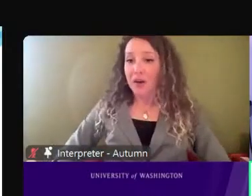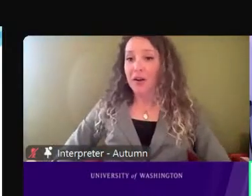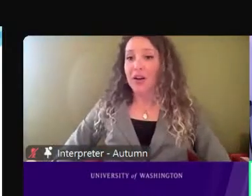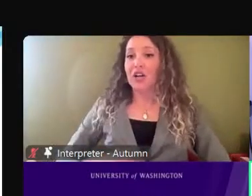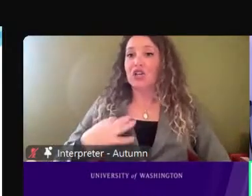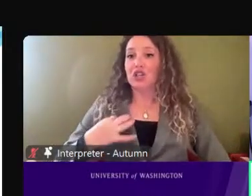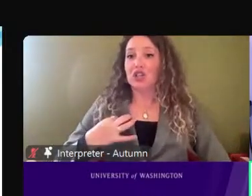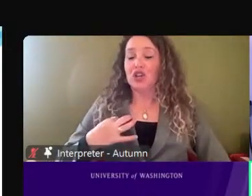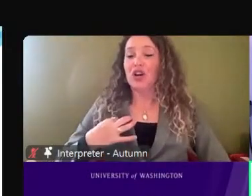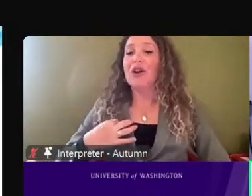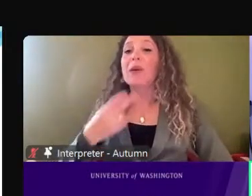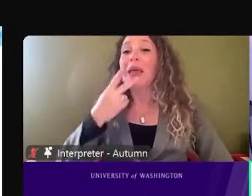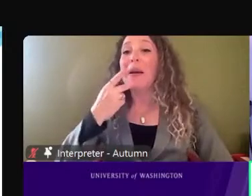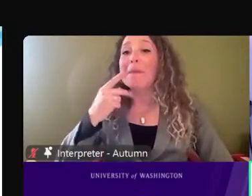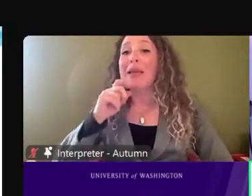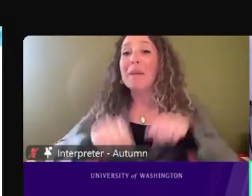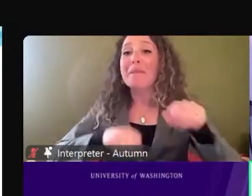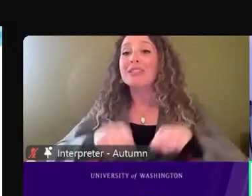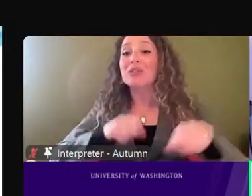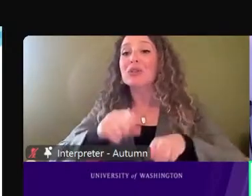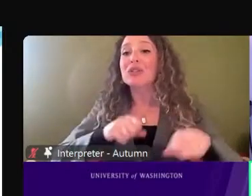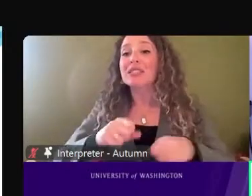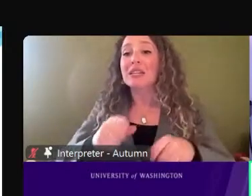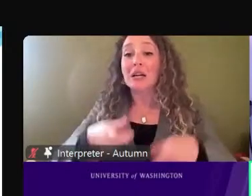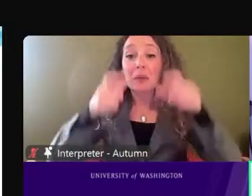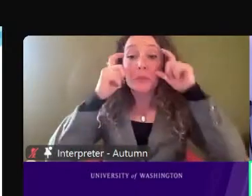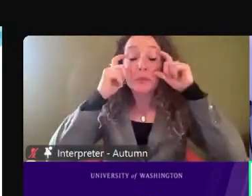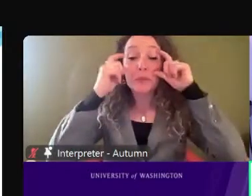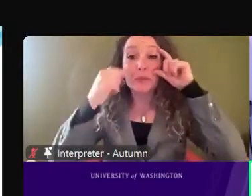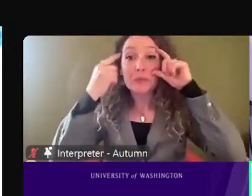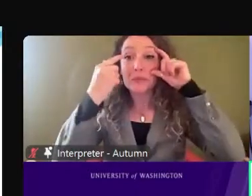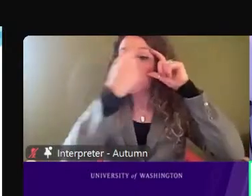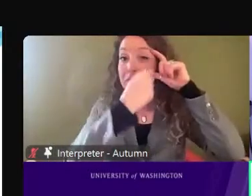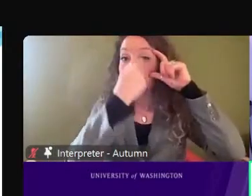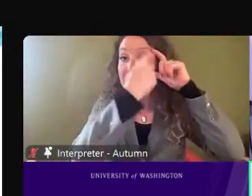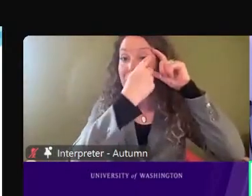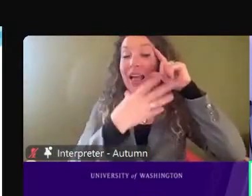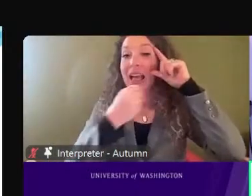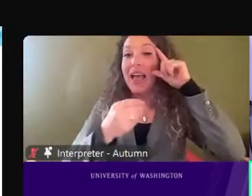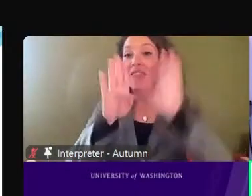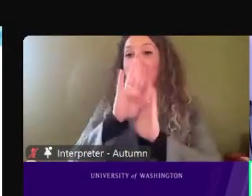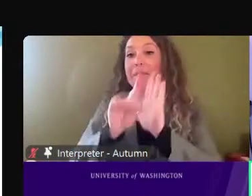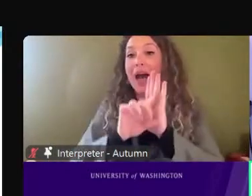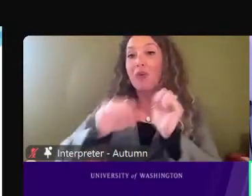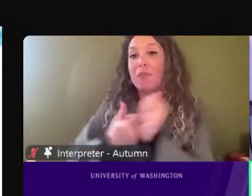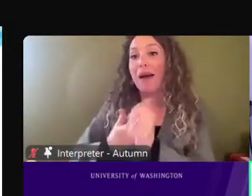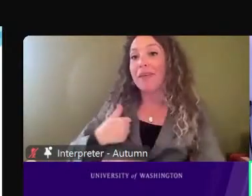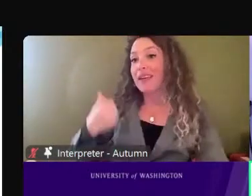and also wearing clear glasses, and the background behind me is white.